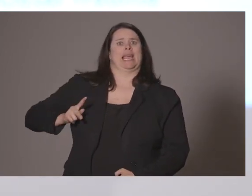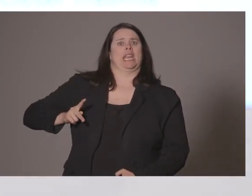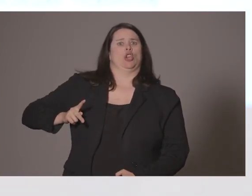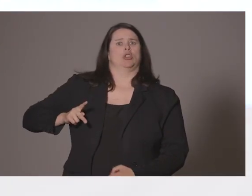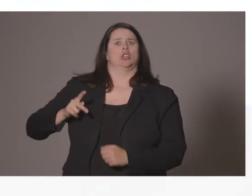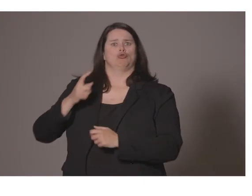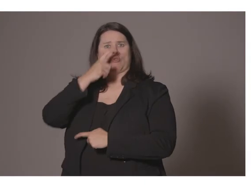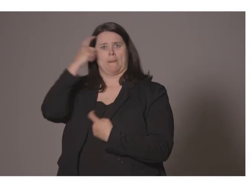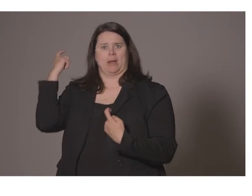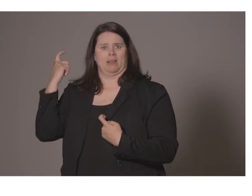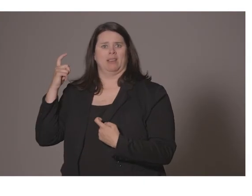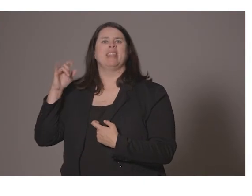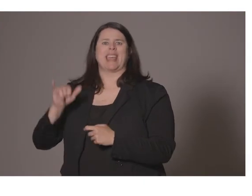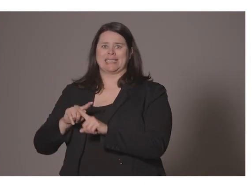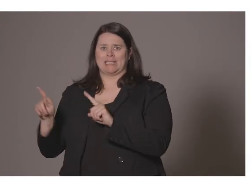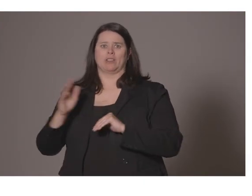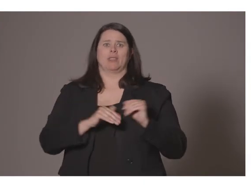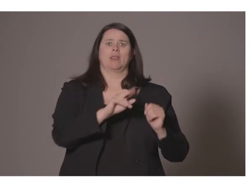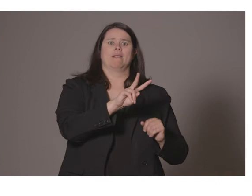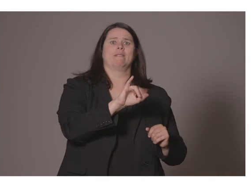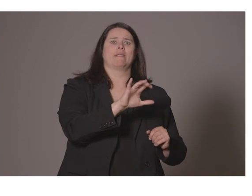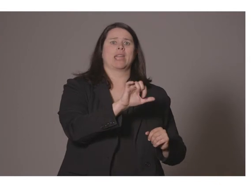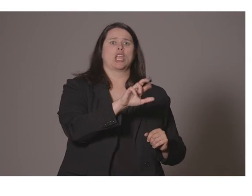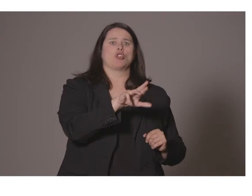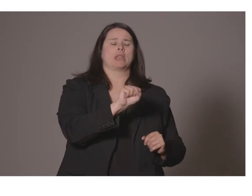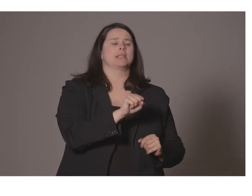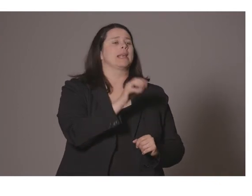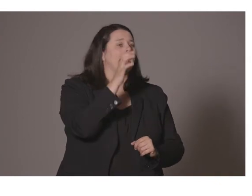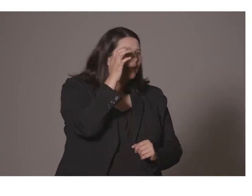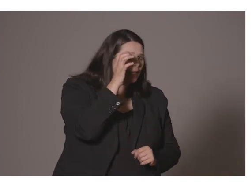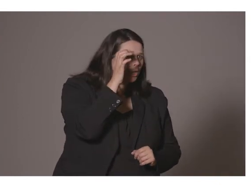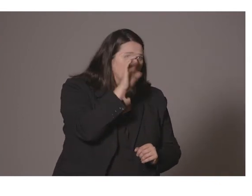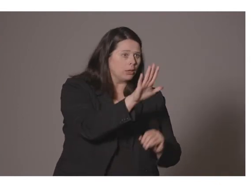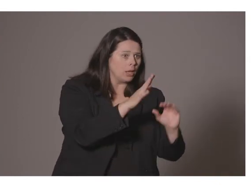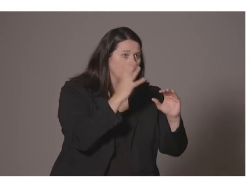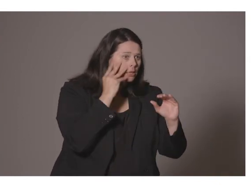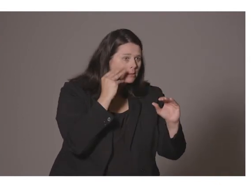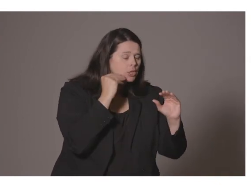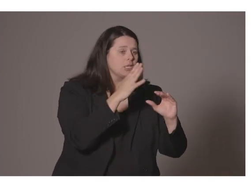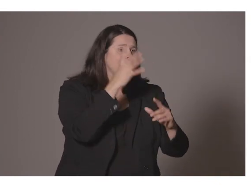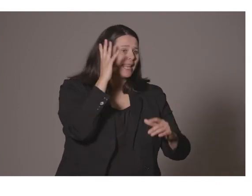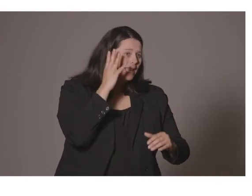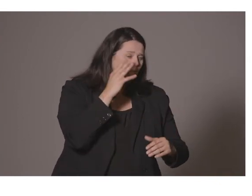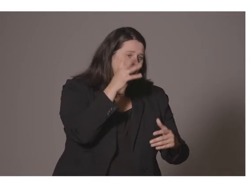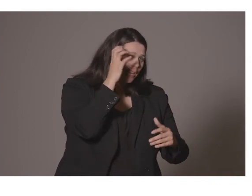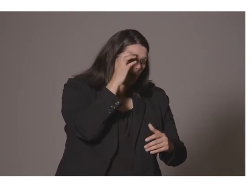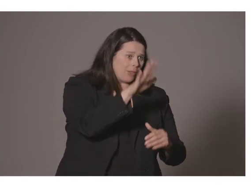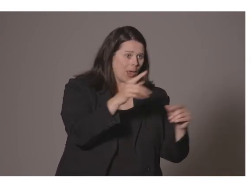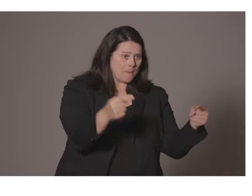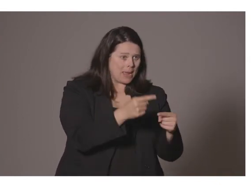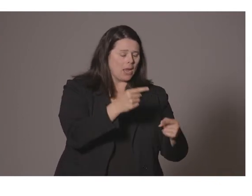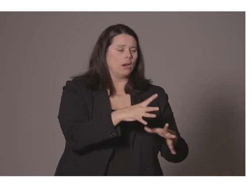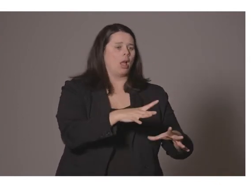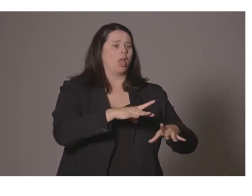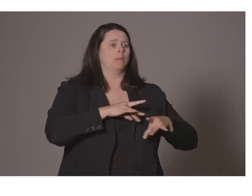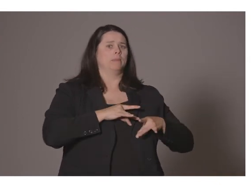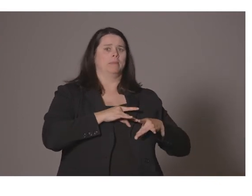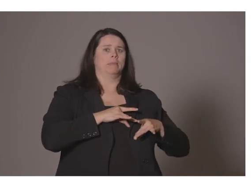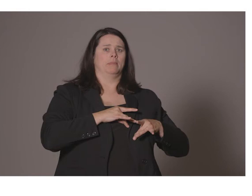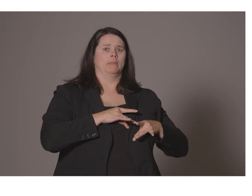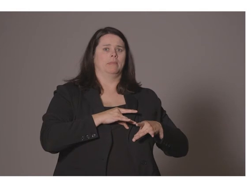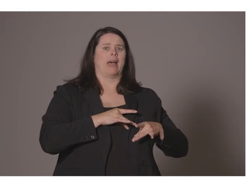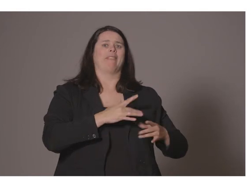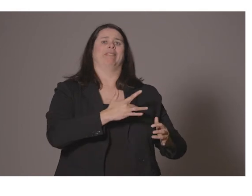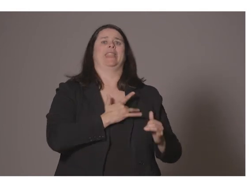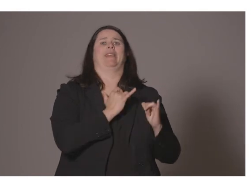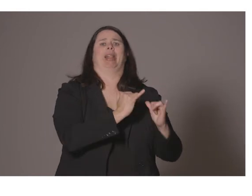secondary impacts. These are a bunch of terms, a bunch of experiences that are not, they don't have the word trauma on